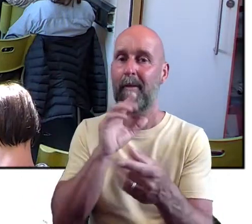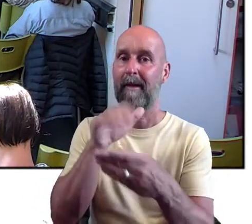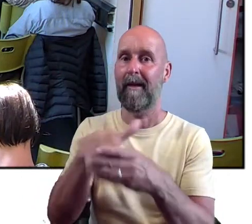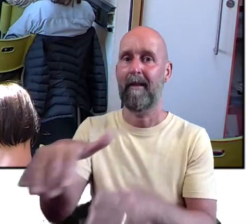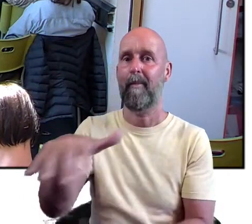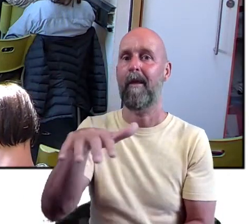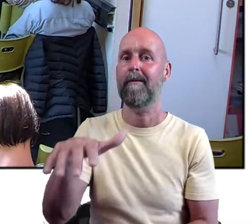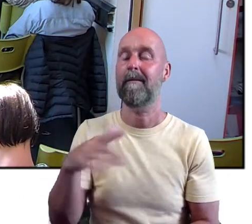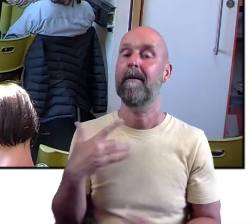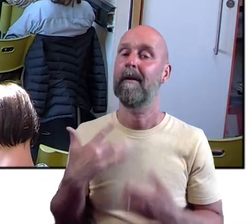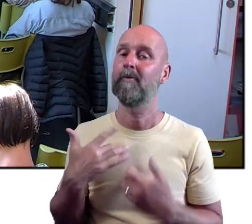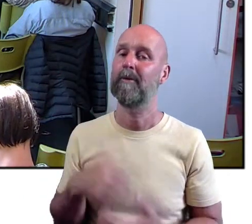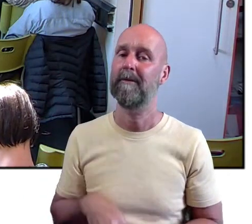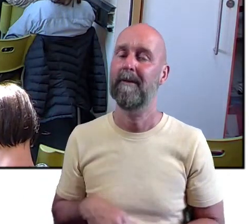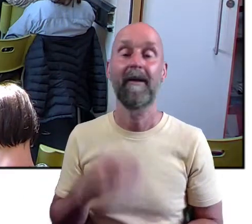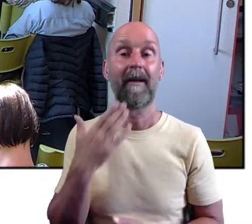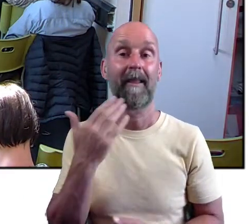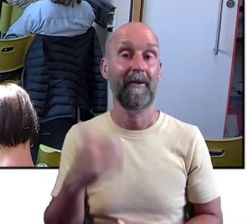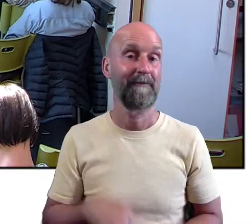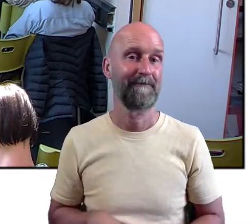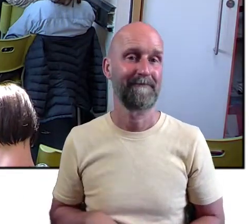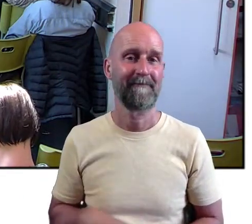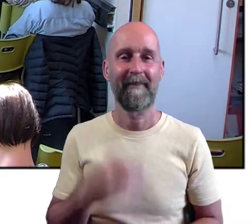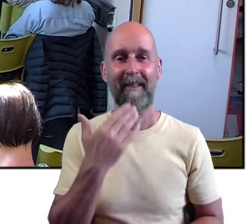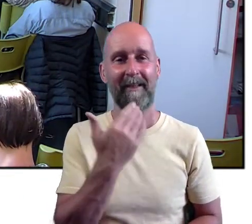interesting. Yeah, thank you. Well, thank you.